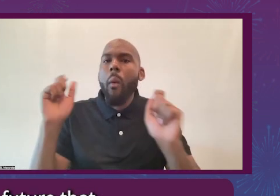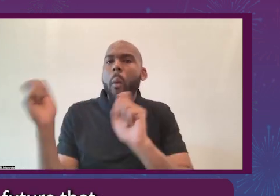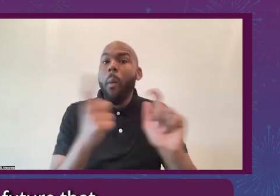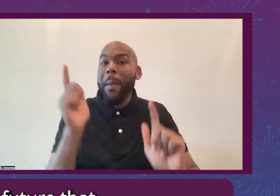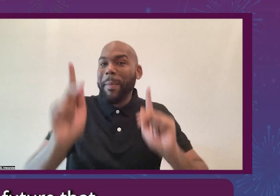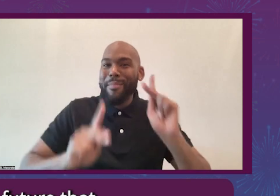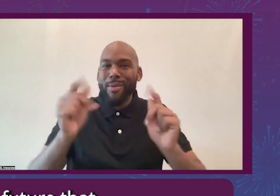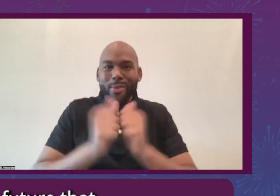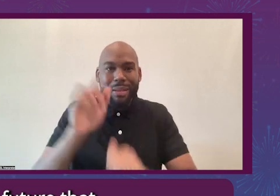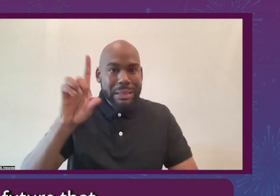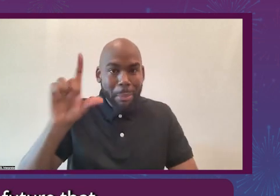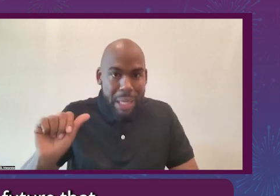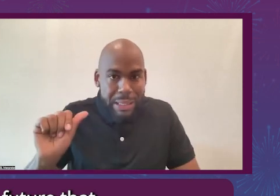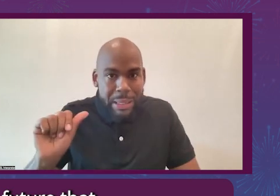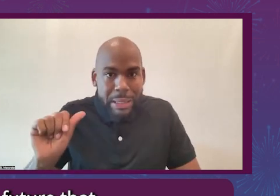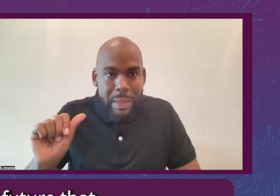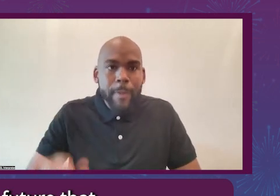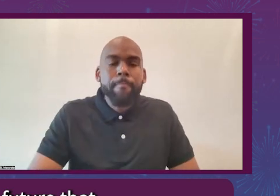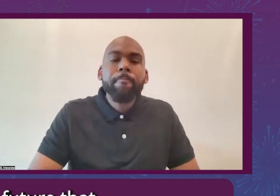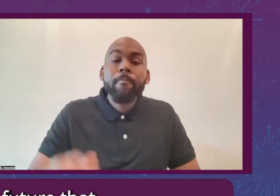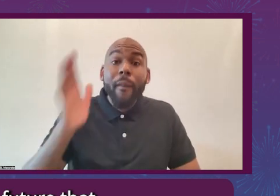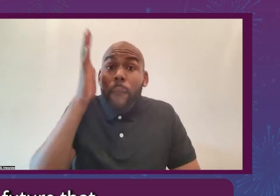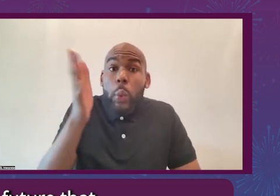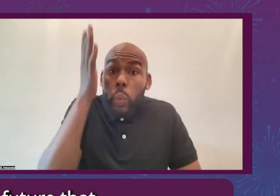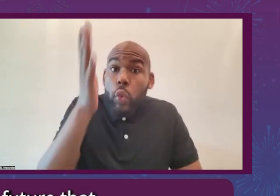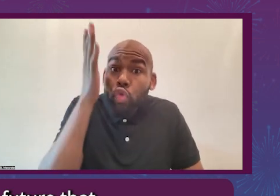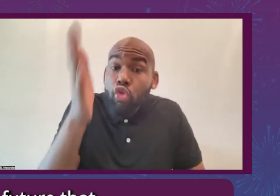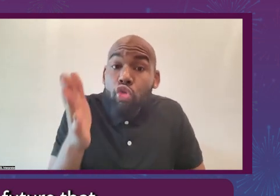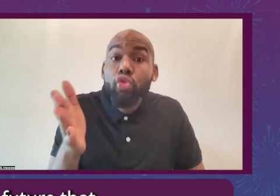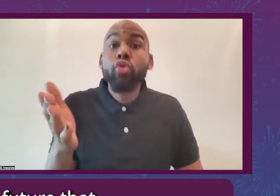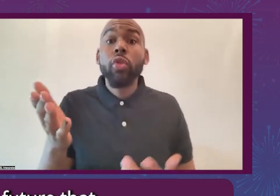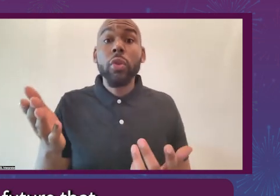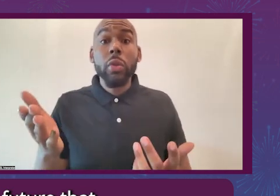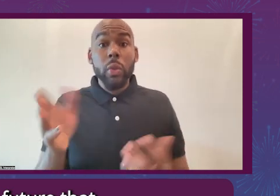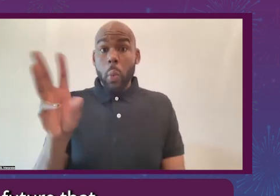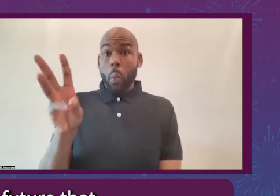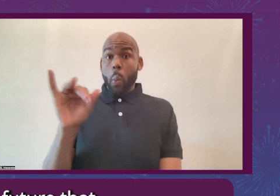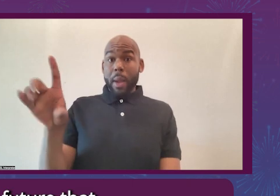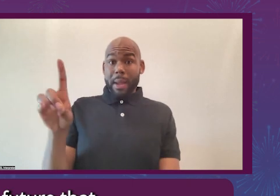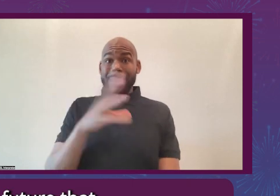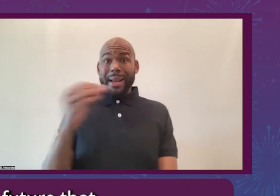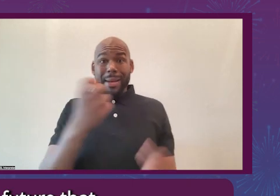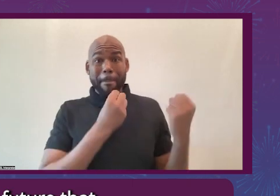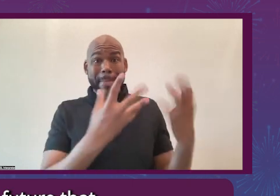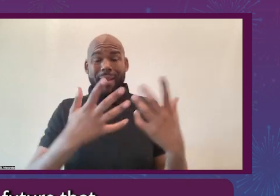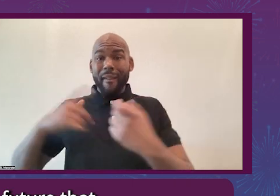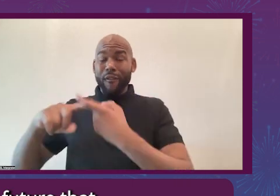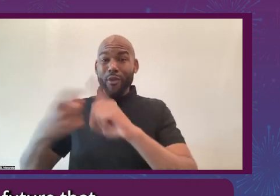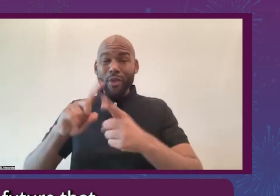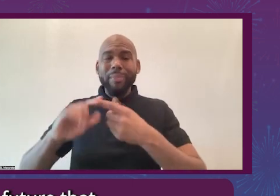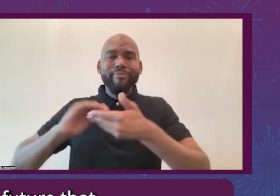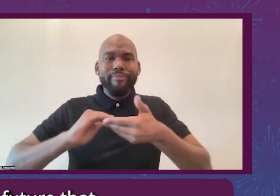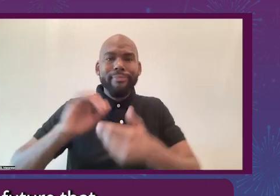all people with disabilities, a future that WID and many of our friends